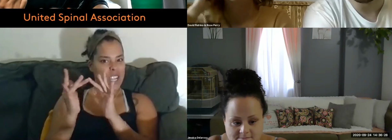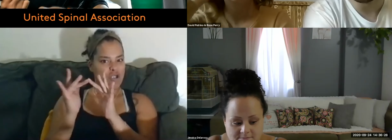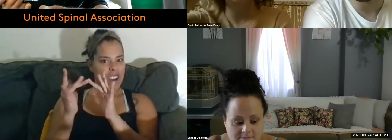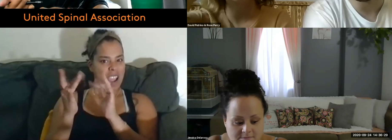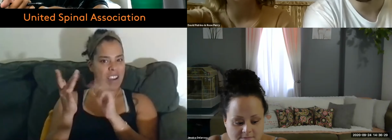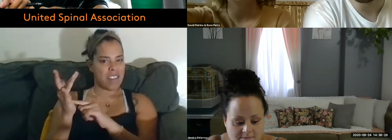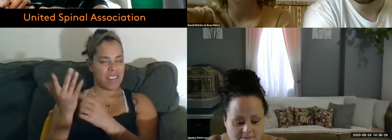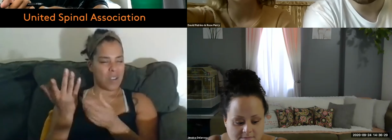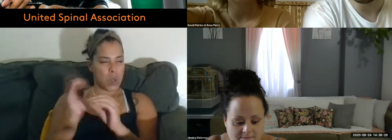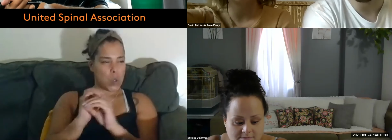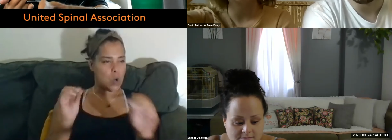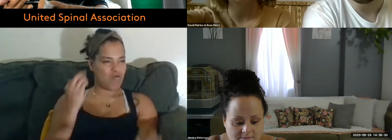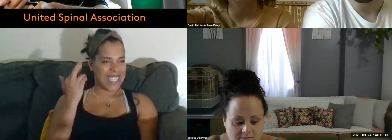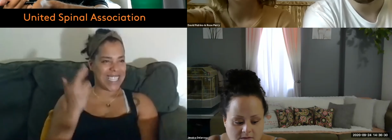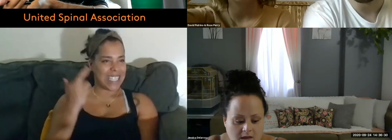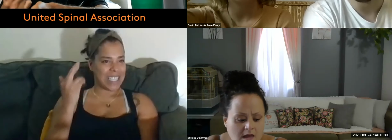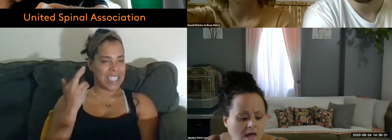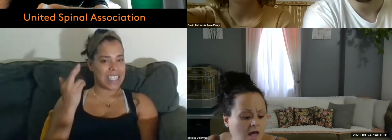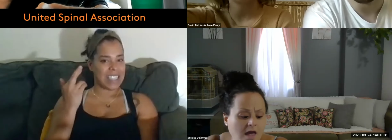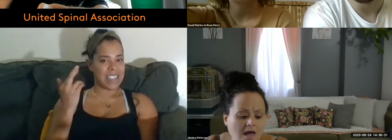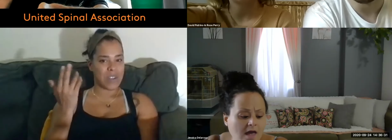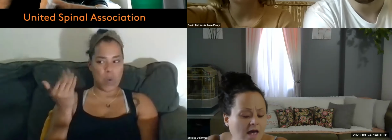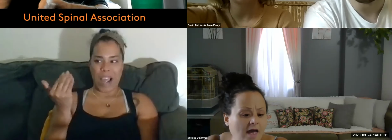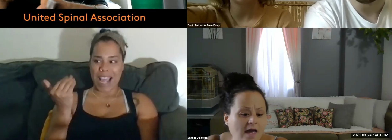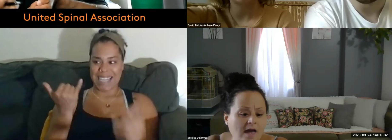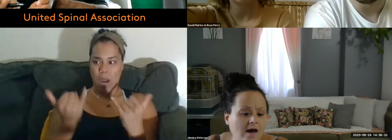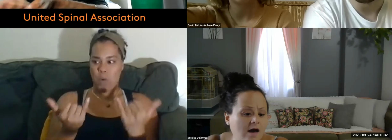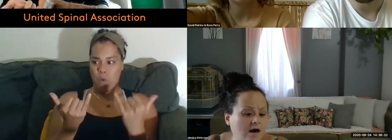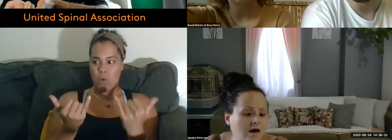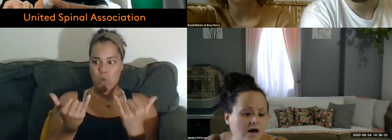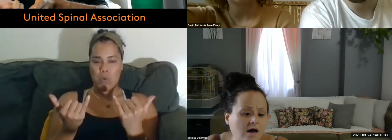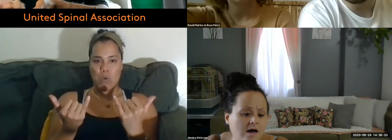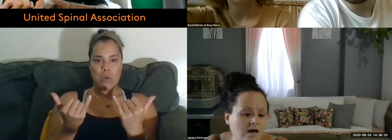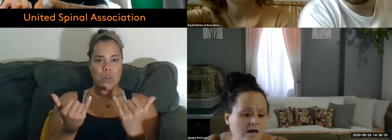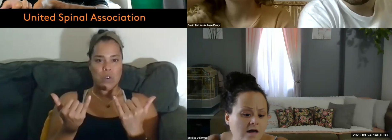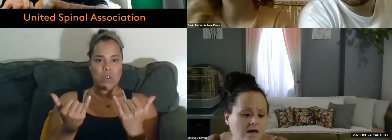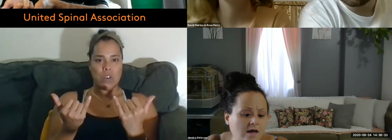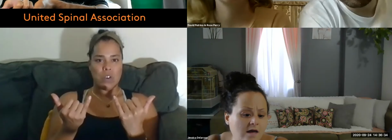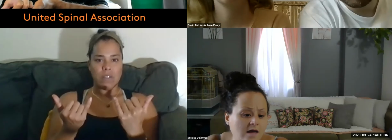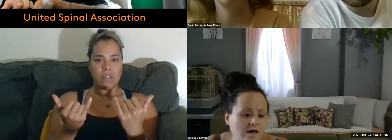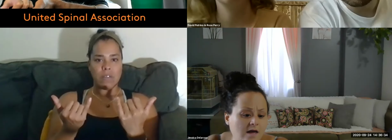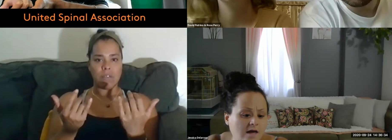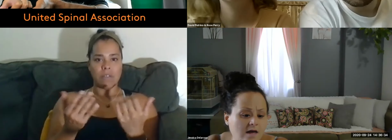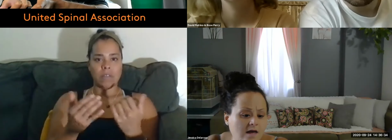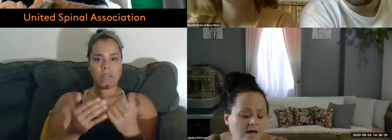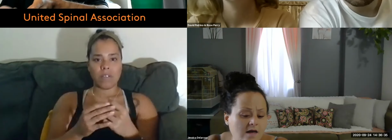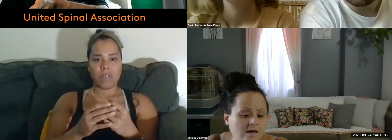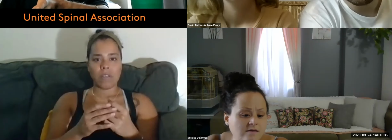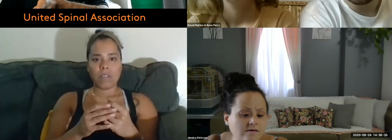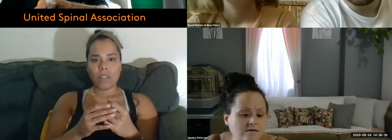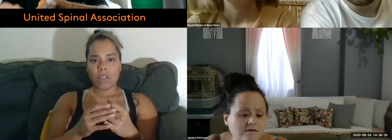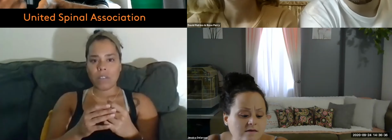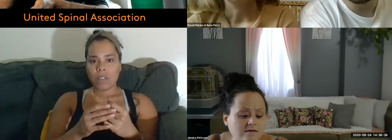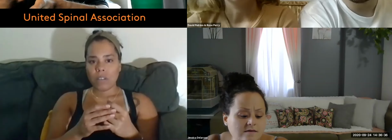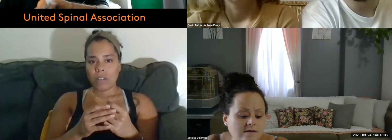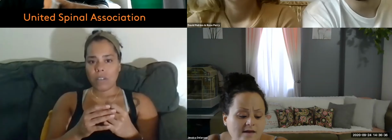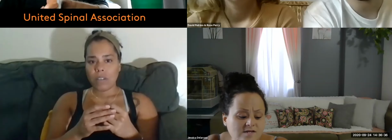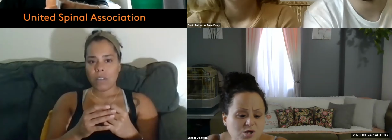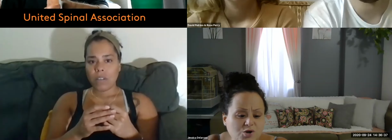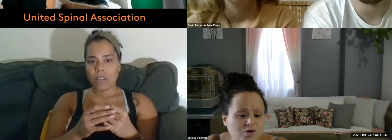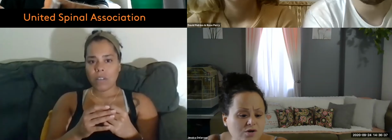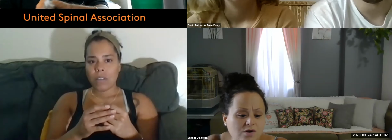reason why, you know, whether it's cellular or, you know, regular data through